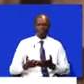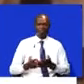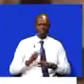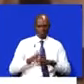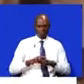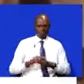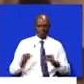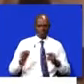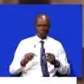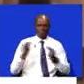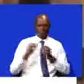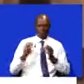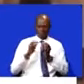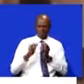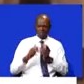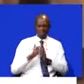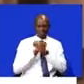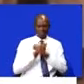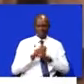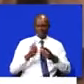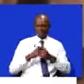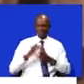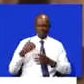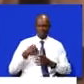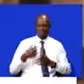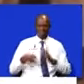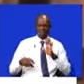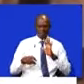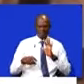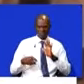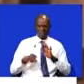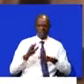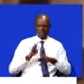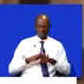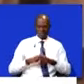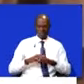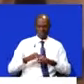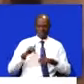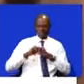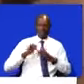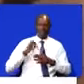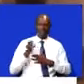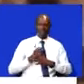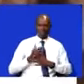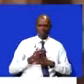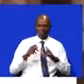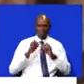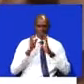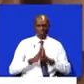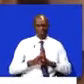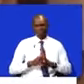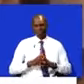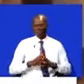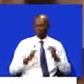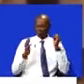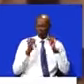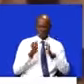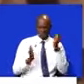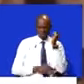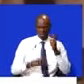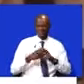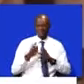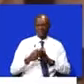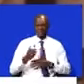positive action towards the conservation, then we have positive risk for all of us. If we do the negative aspect of it, then it impacts on all of